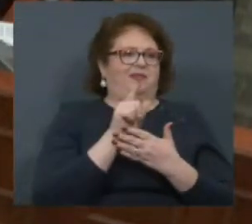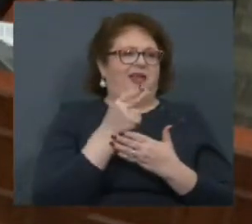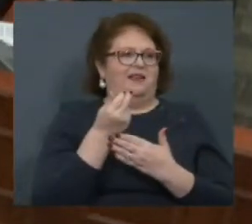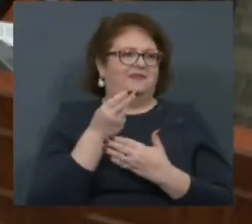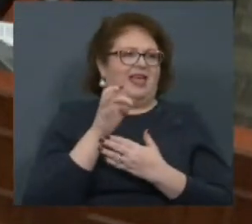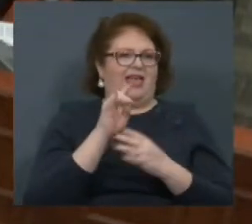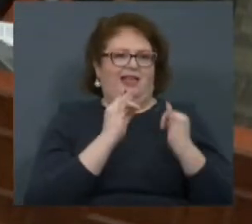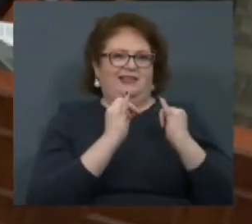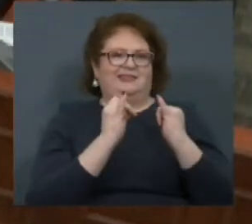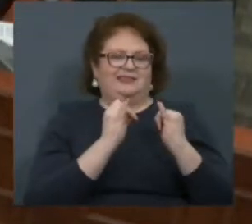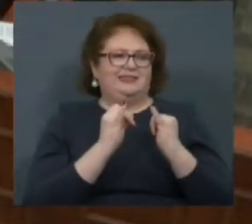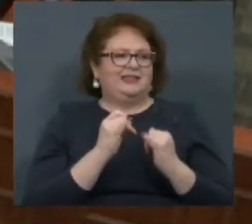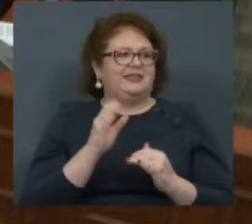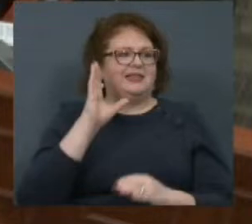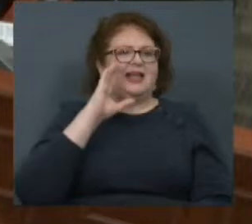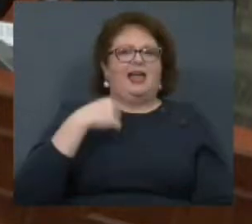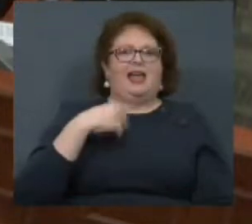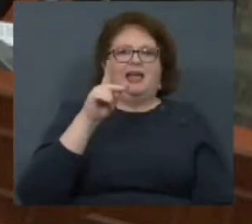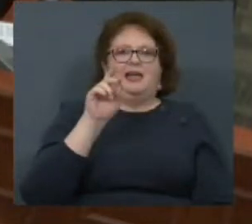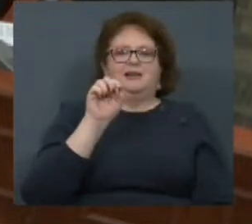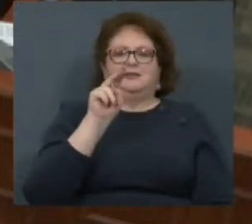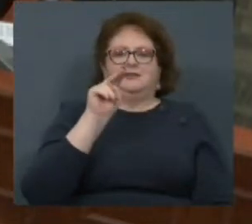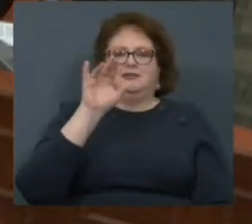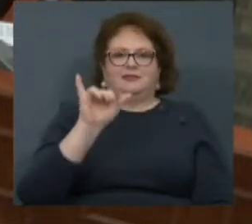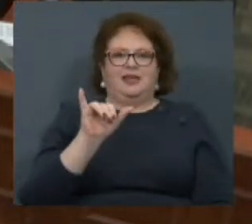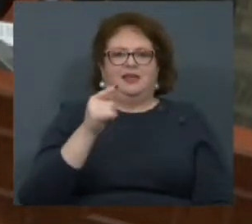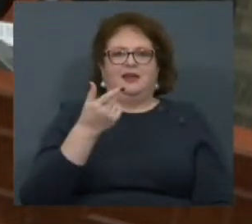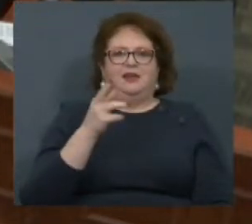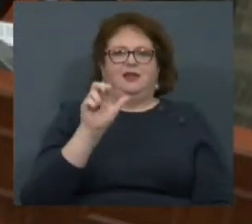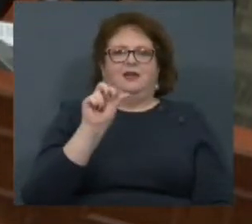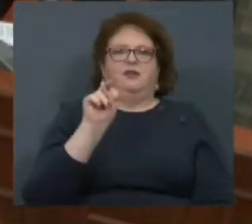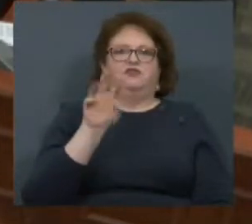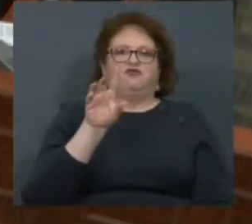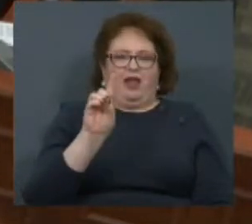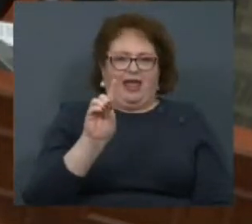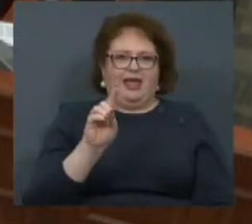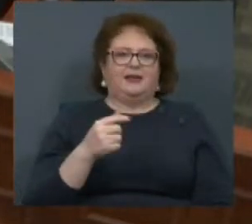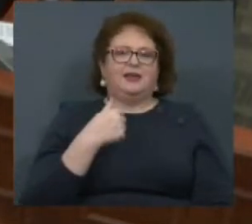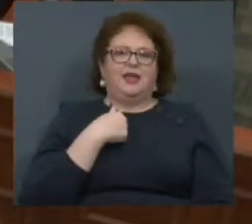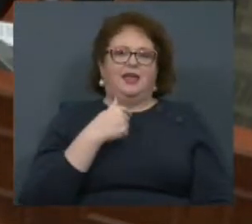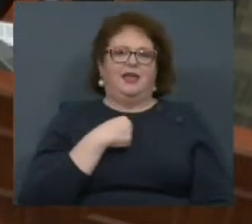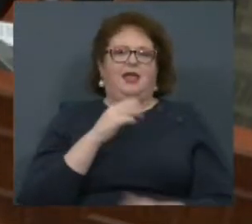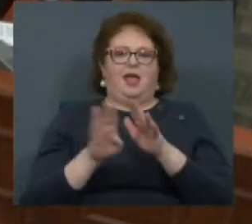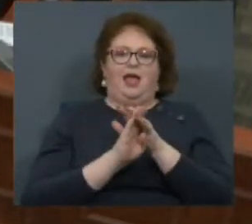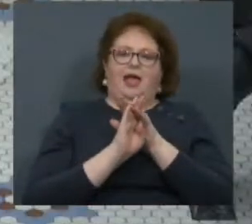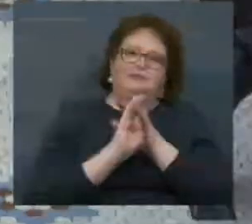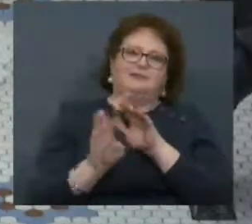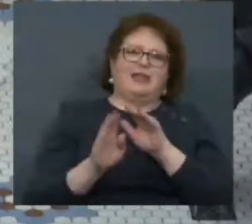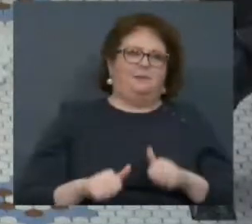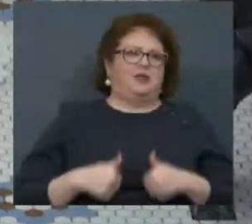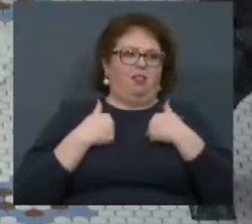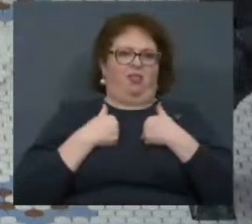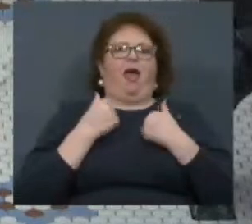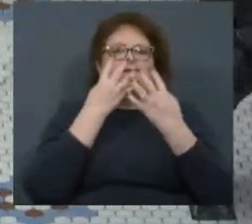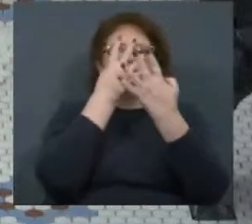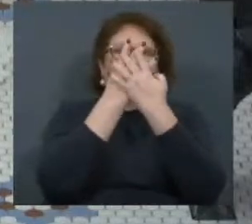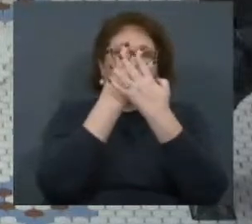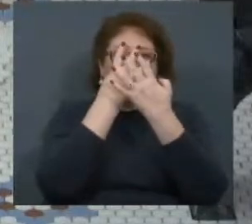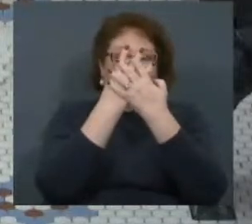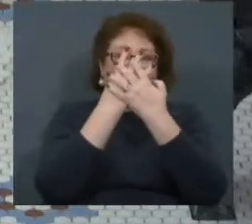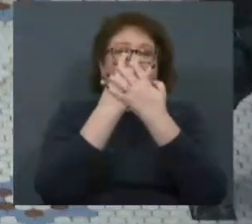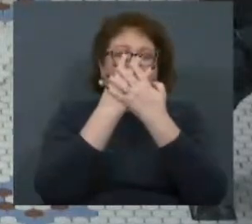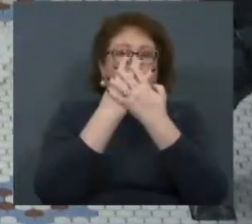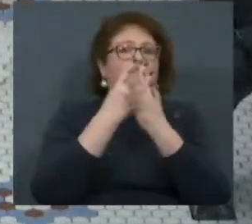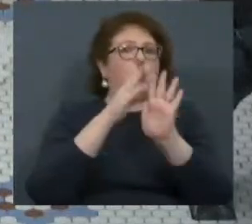here. Yeah. My name's Kenny Grand. I escaped a life of incarceration by the skin of my teeth.